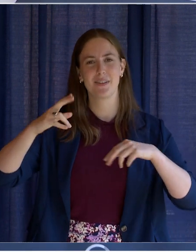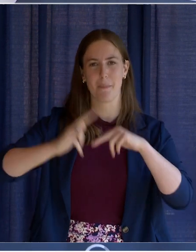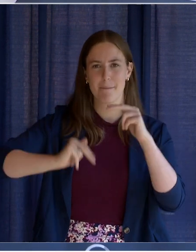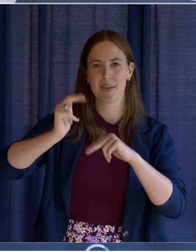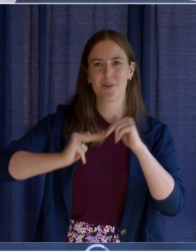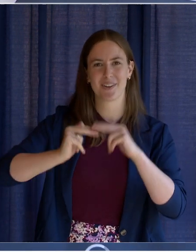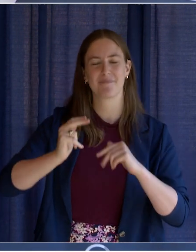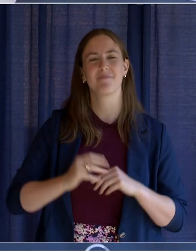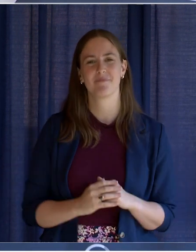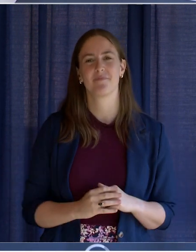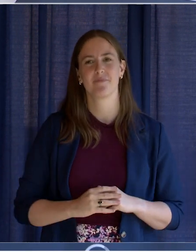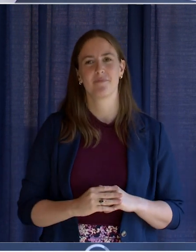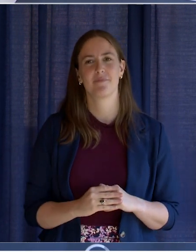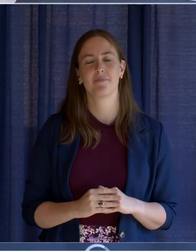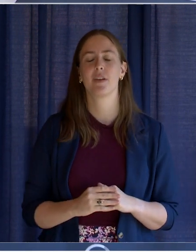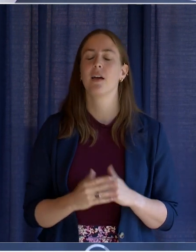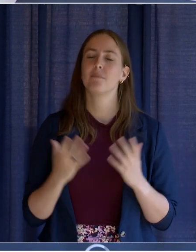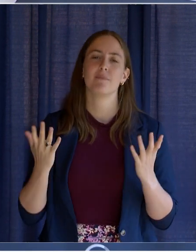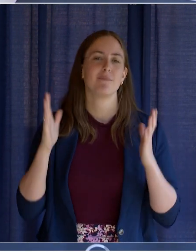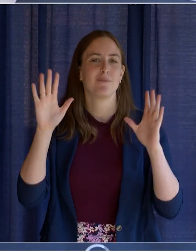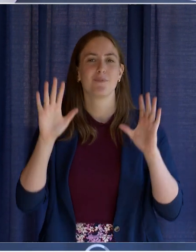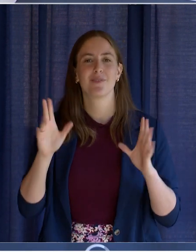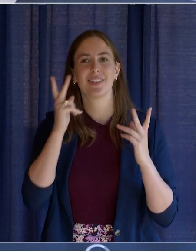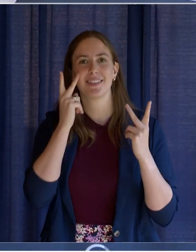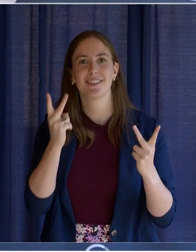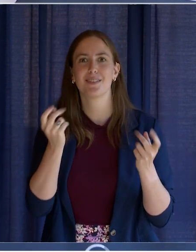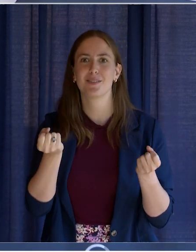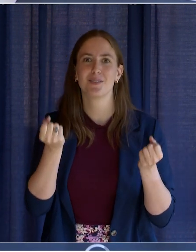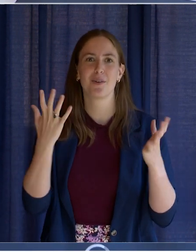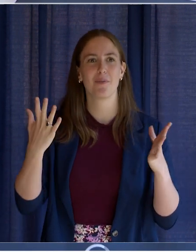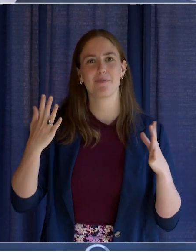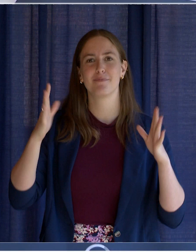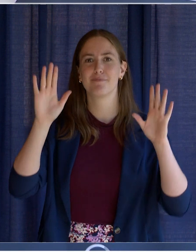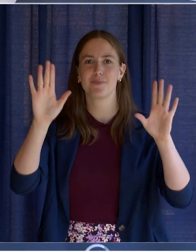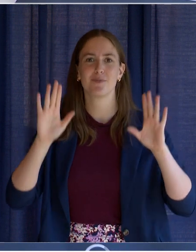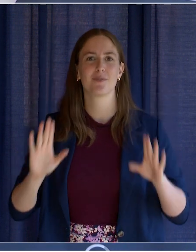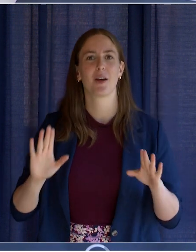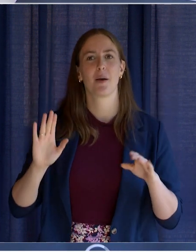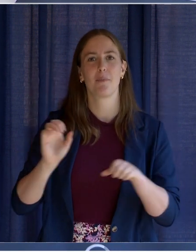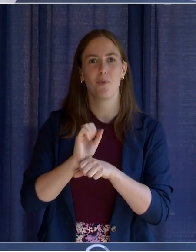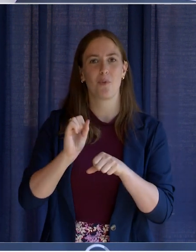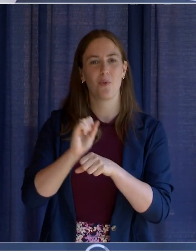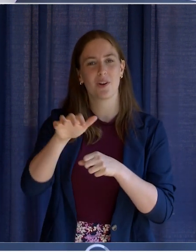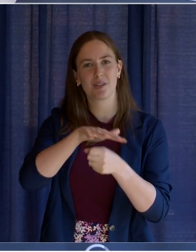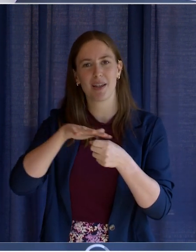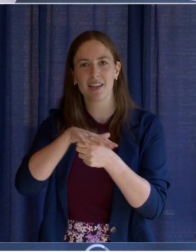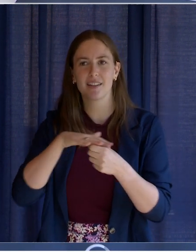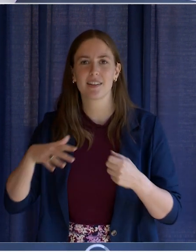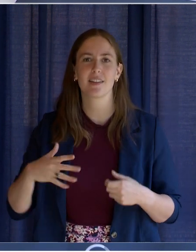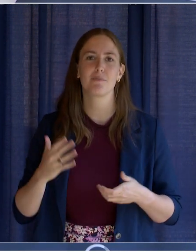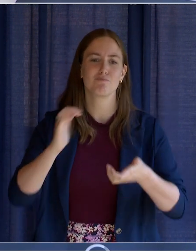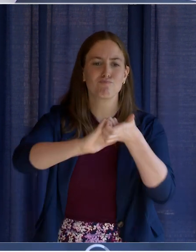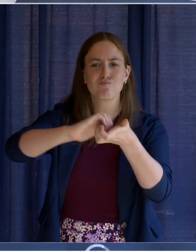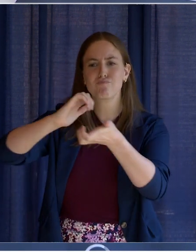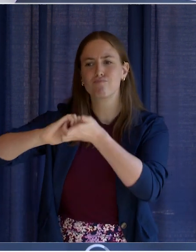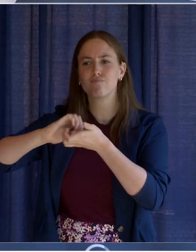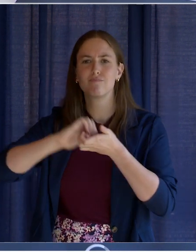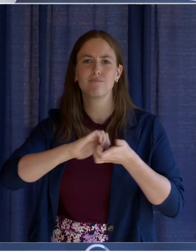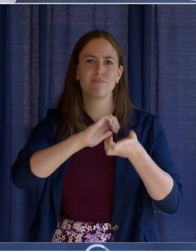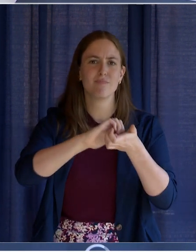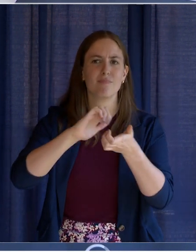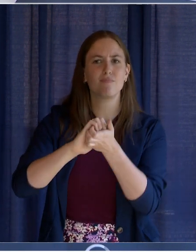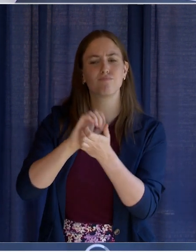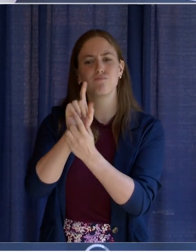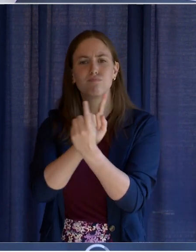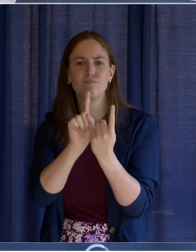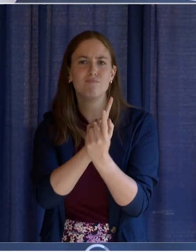And it's wonderful to see incredible workspaces that companies like Virtru are creating to foster collaboration and ensure employees are